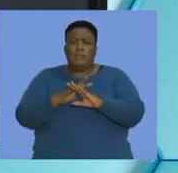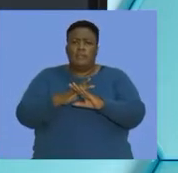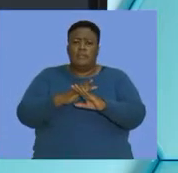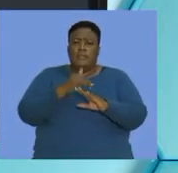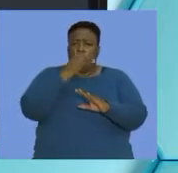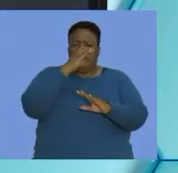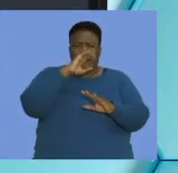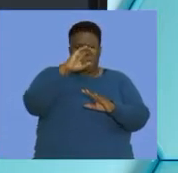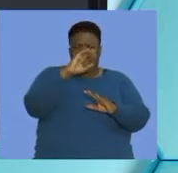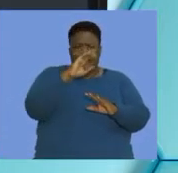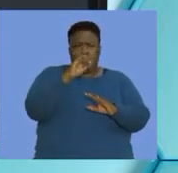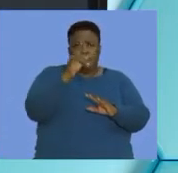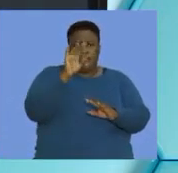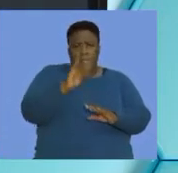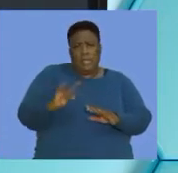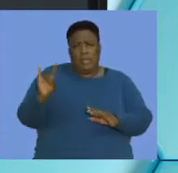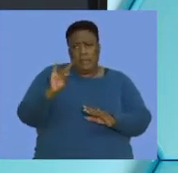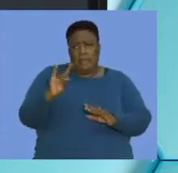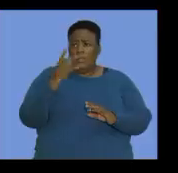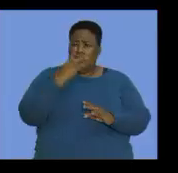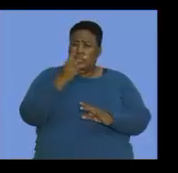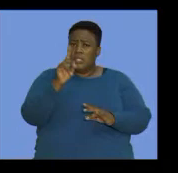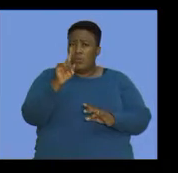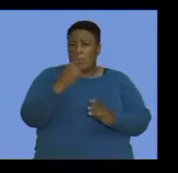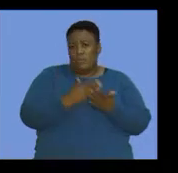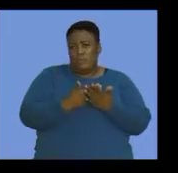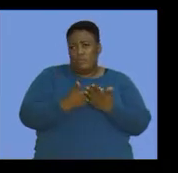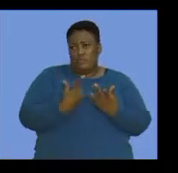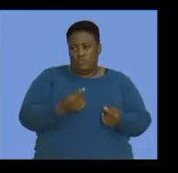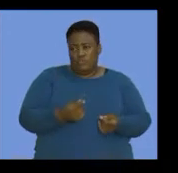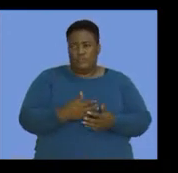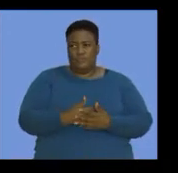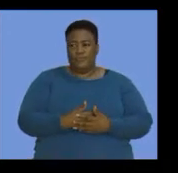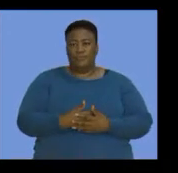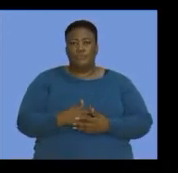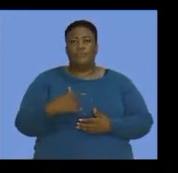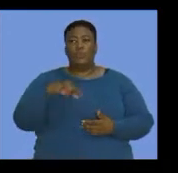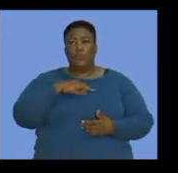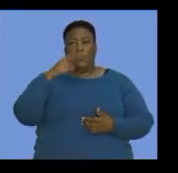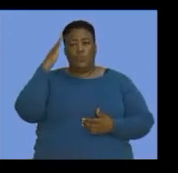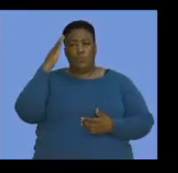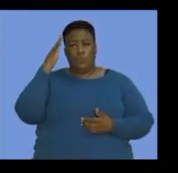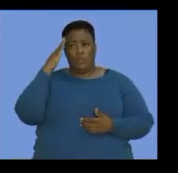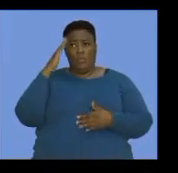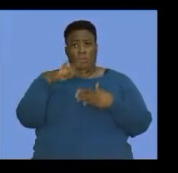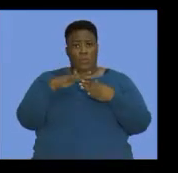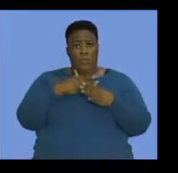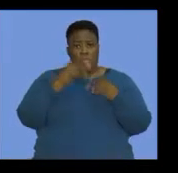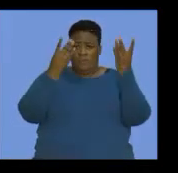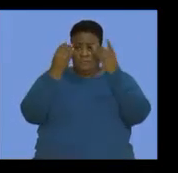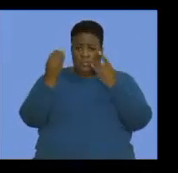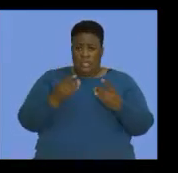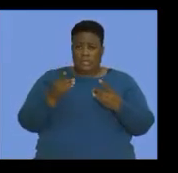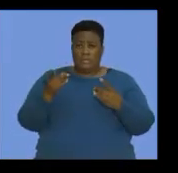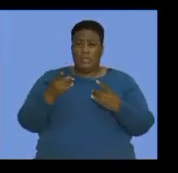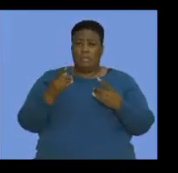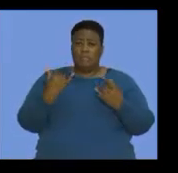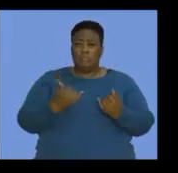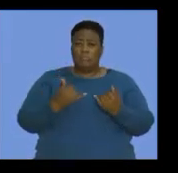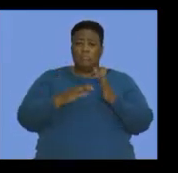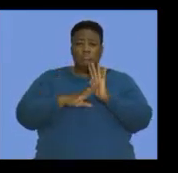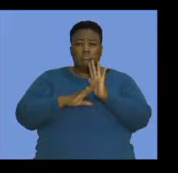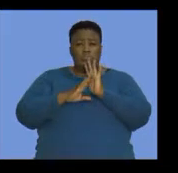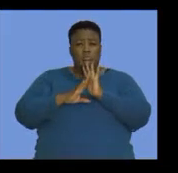from the mercy of poachers. So let's look at what has been done. So we do know that because of these alarming stats and the steady